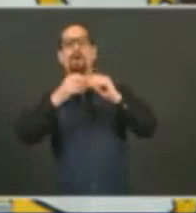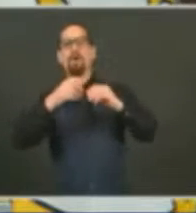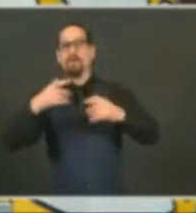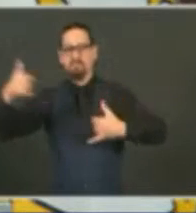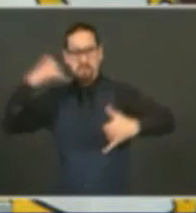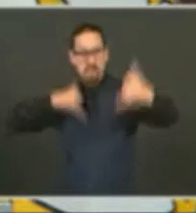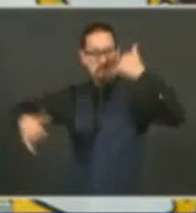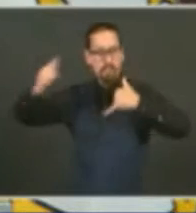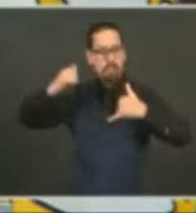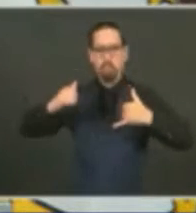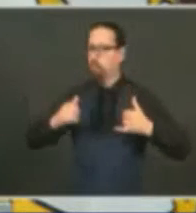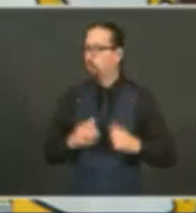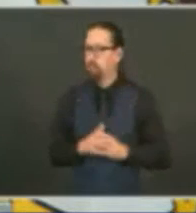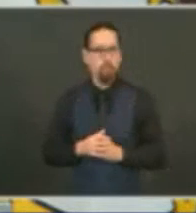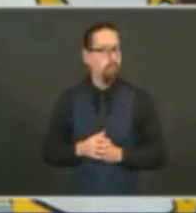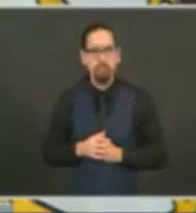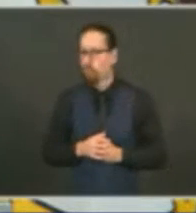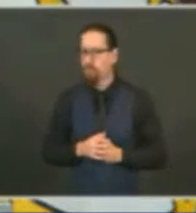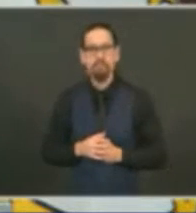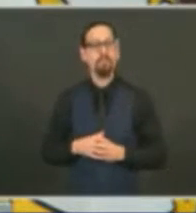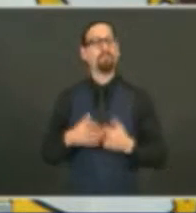ago, receiving phone calls.